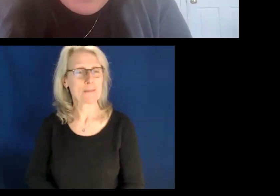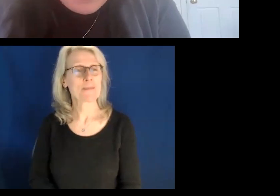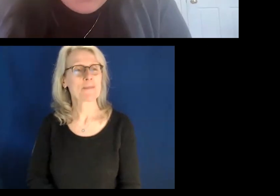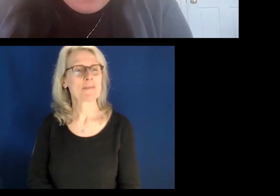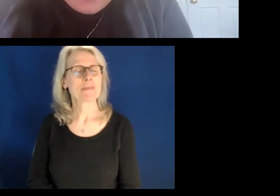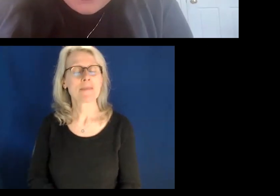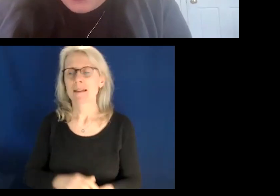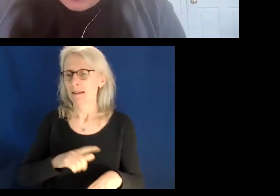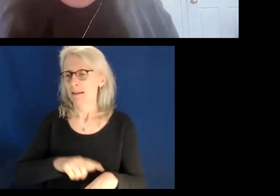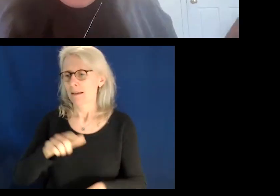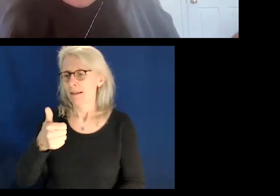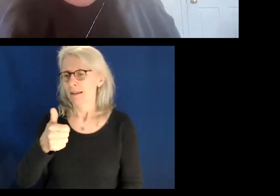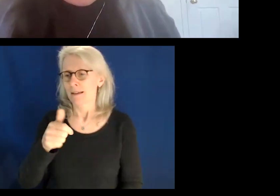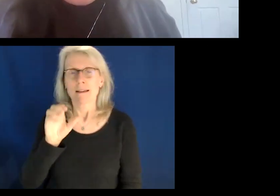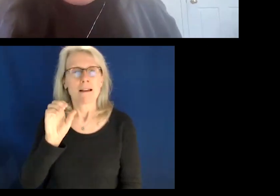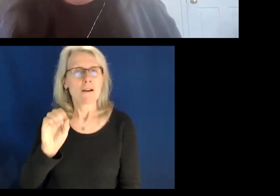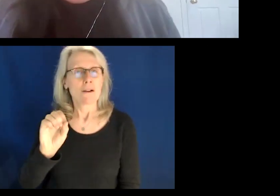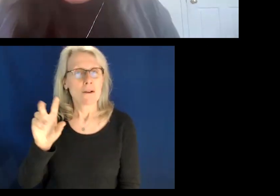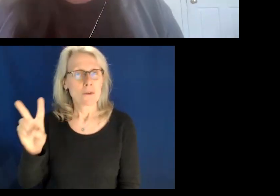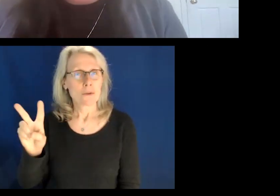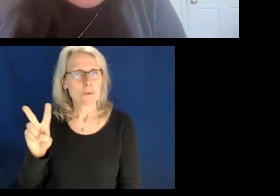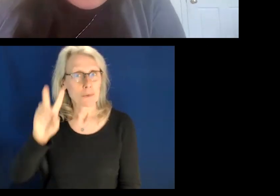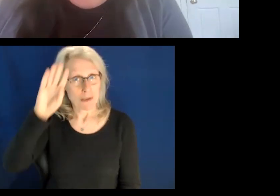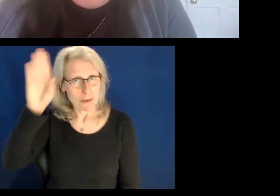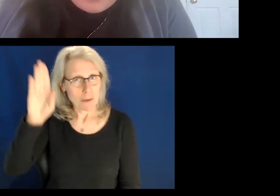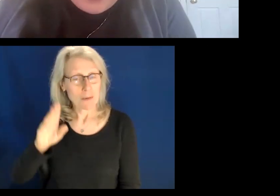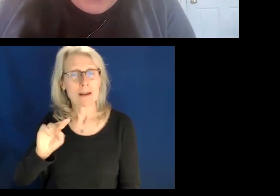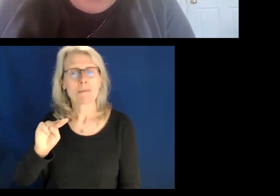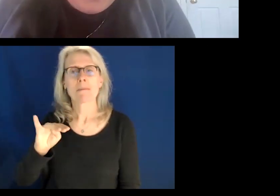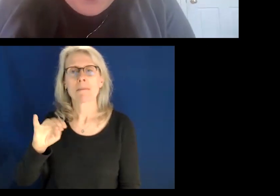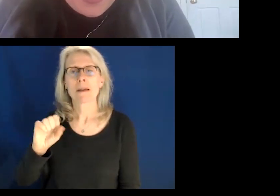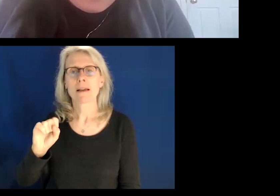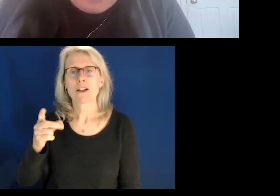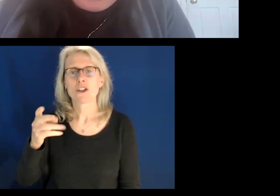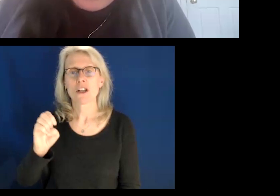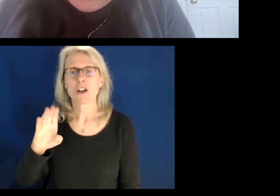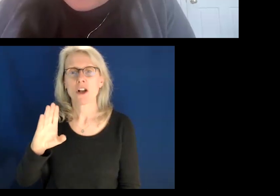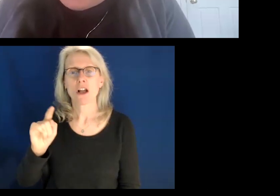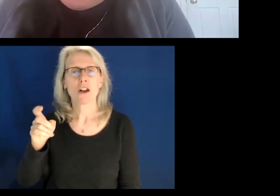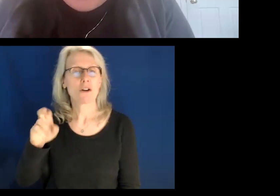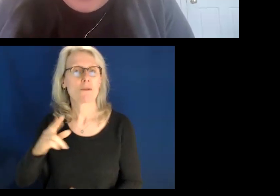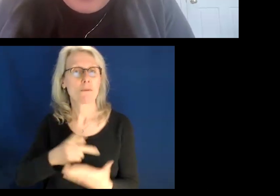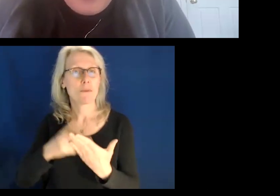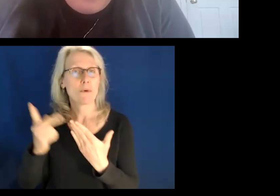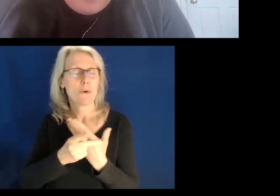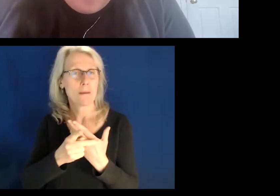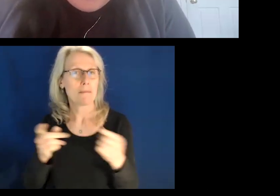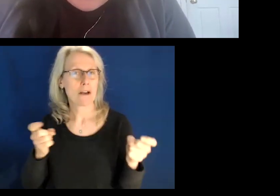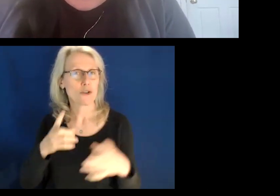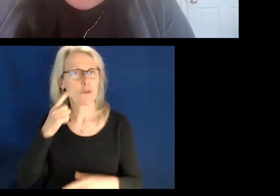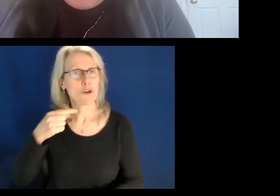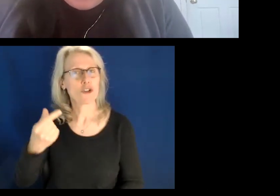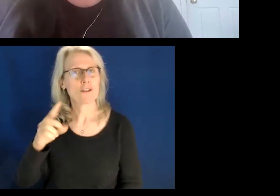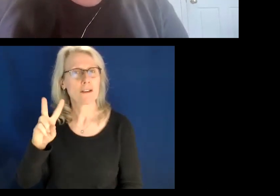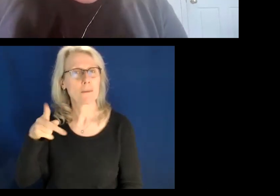Okay, it's 10:02. I'm going to begin saying welcome. My name is Michelle Cutler. I am the programs manager at the GVPTA, and